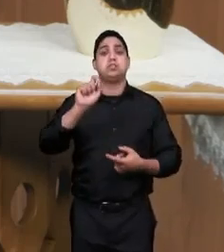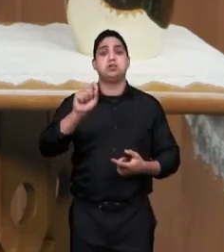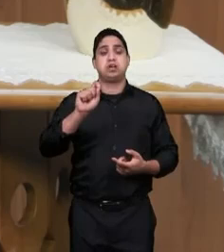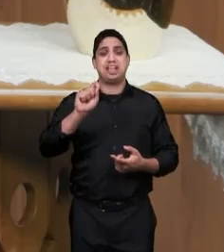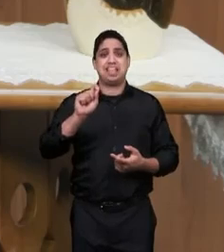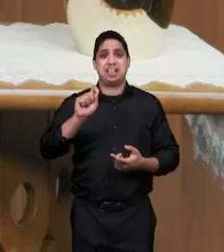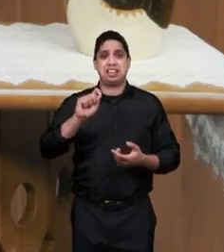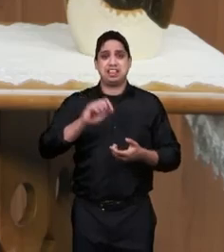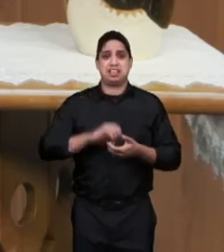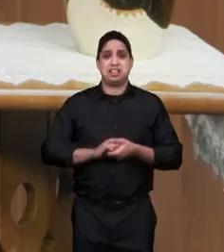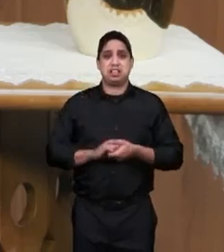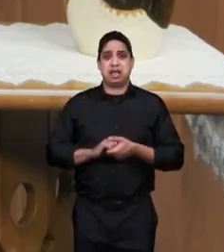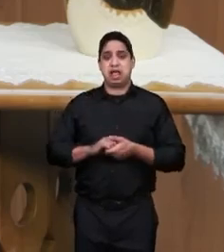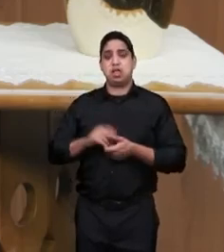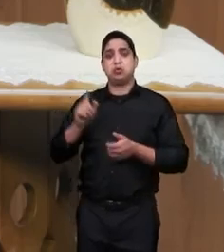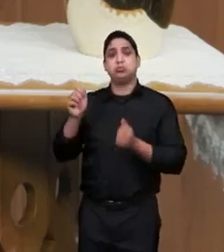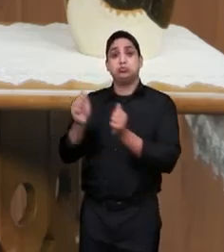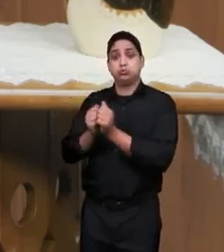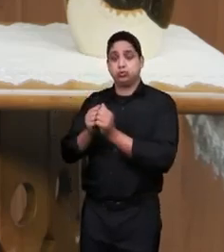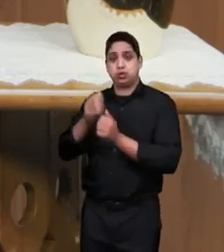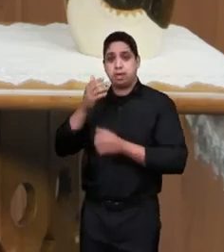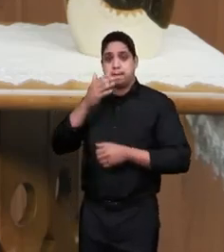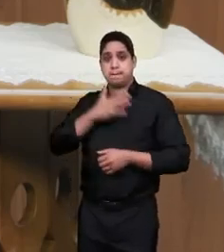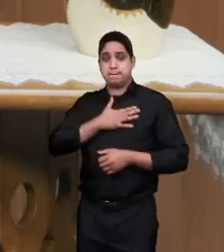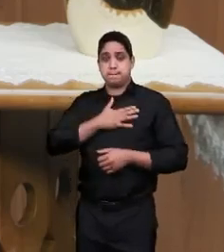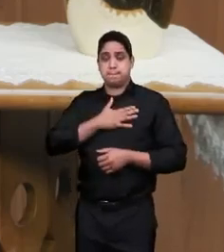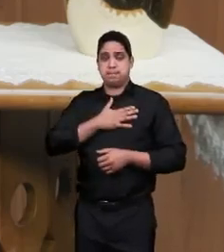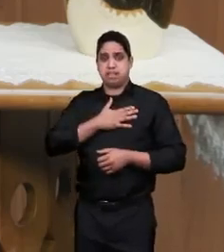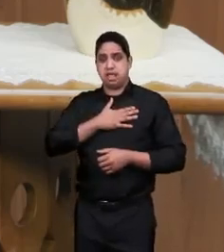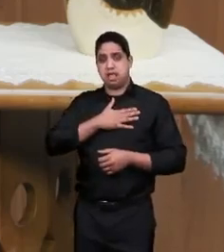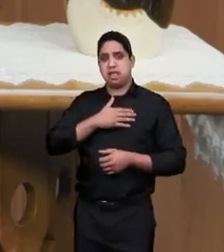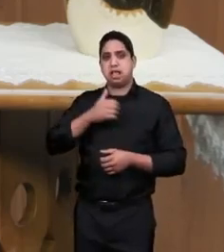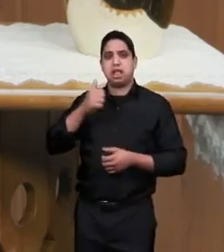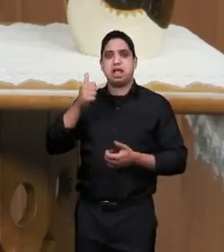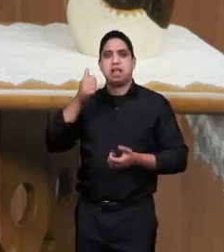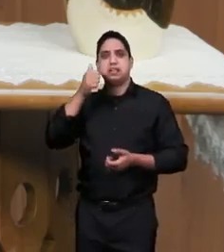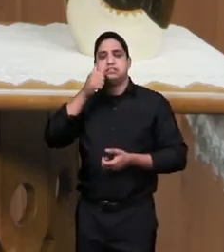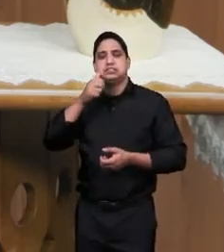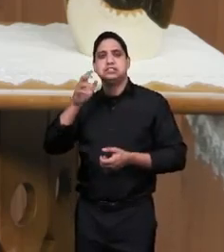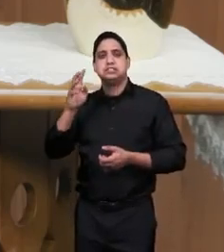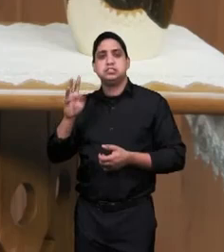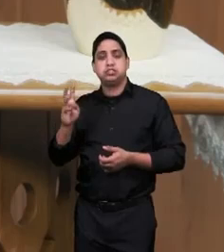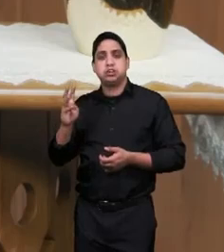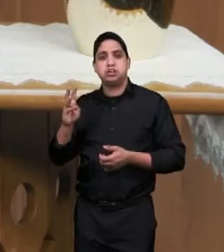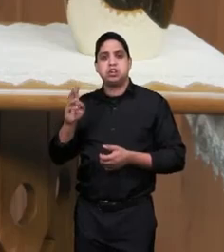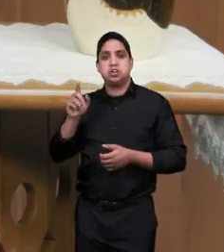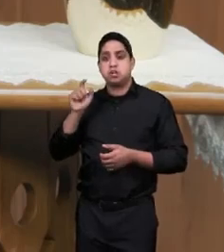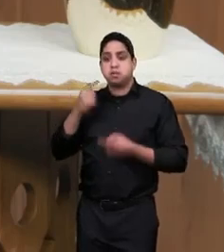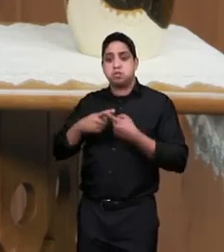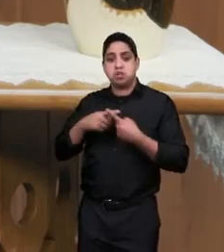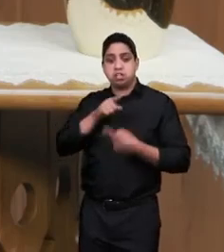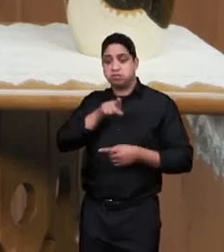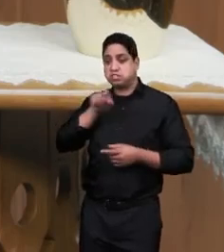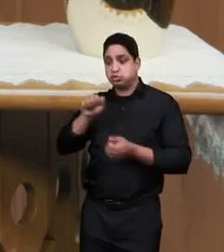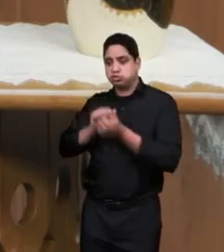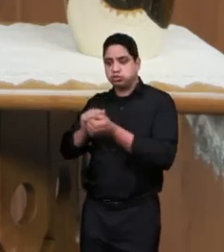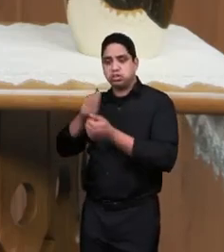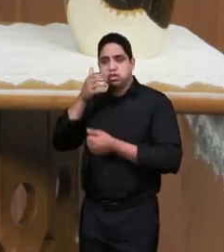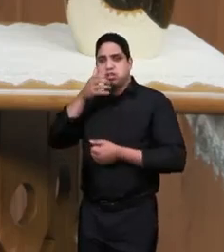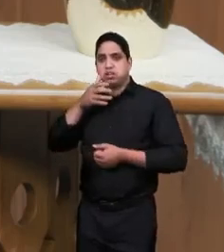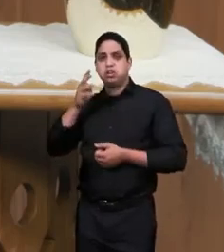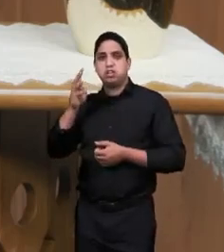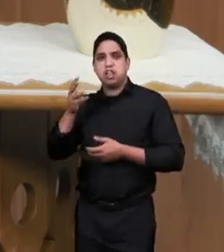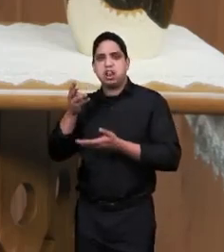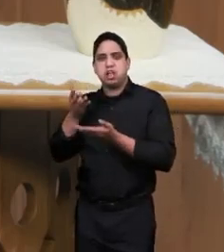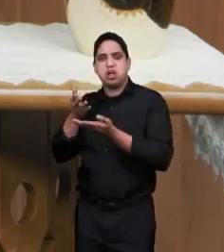that she used my heifer. They used my heifer. They were only able to understand the mystery when